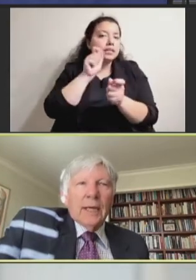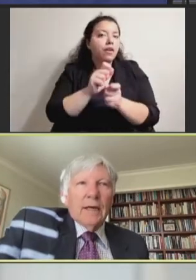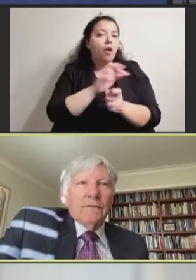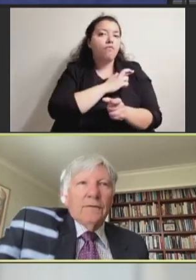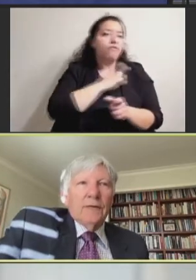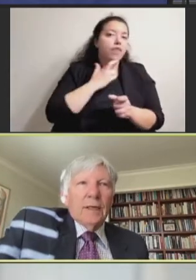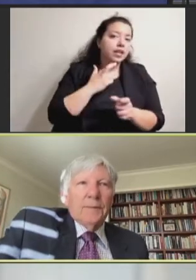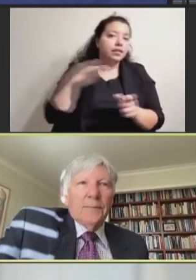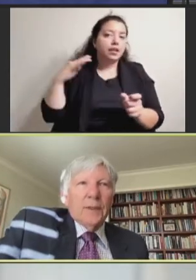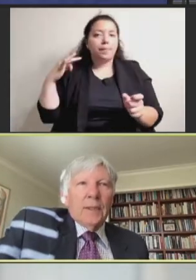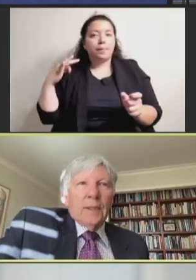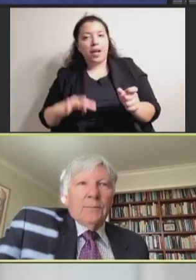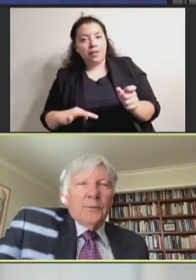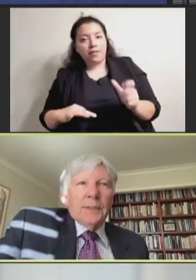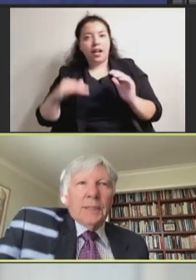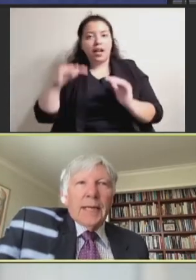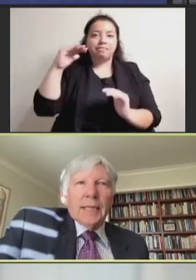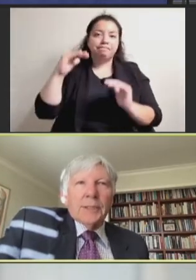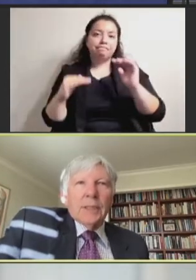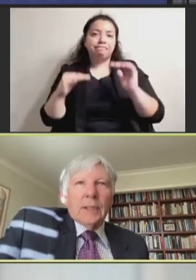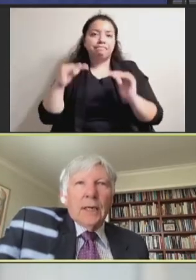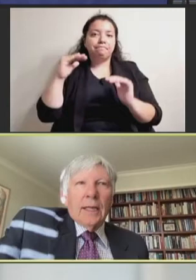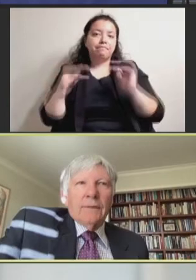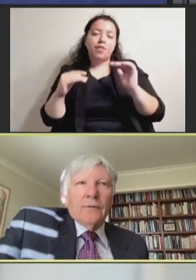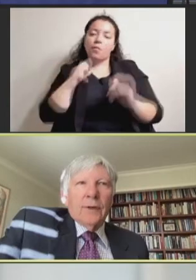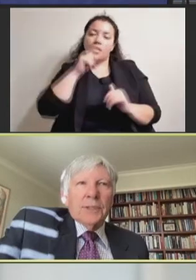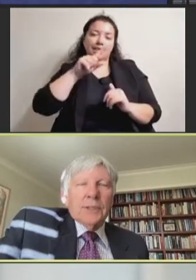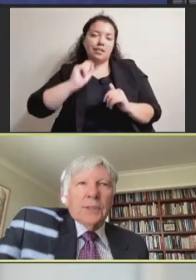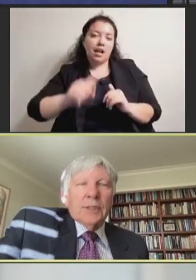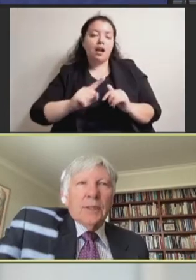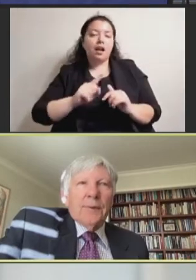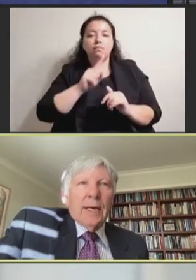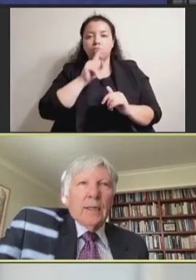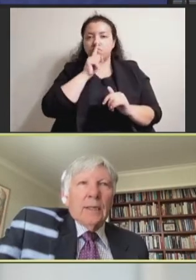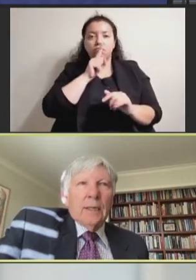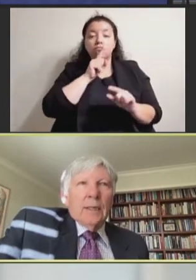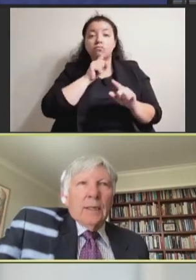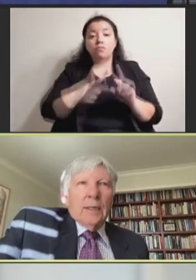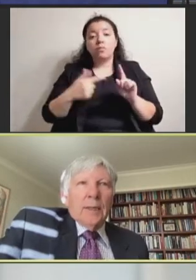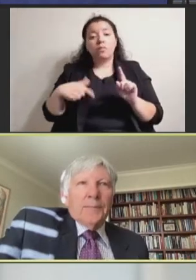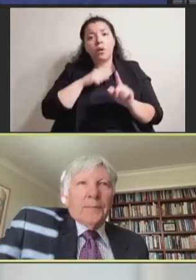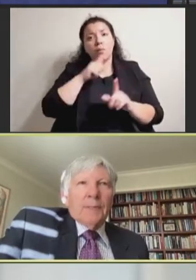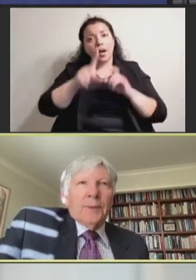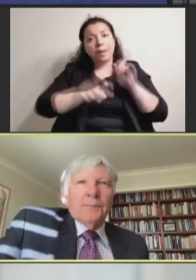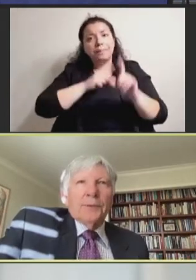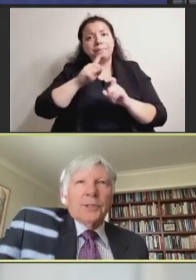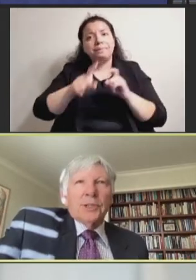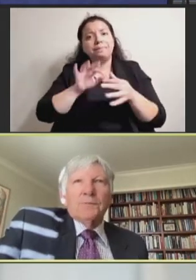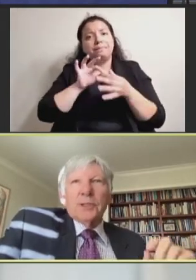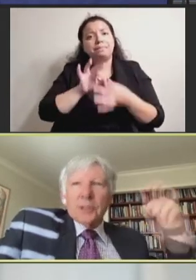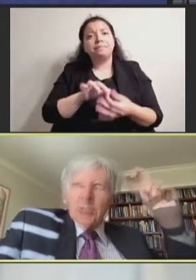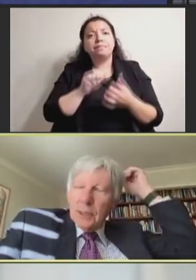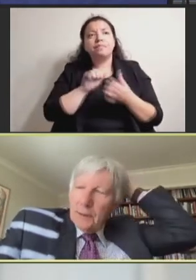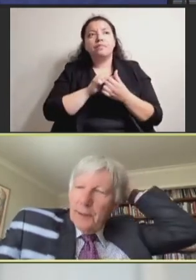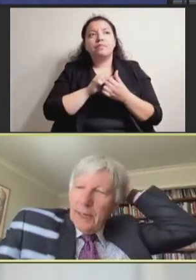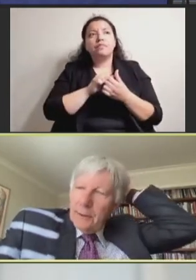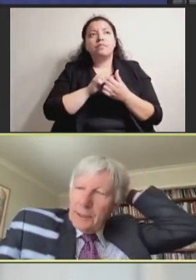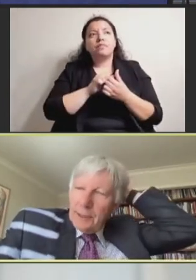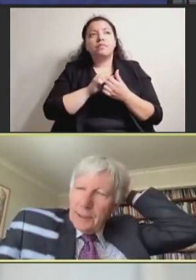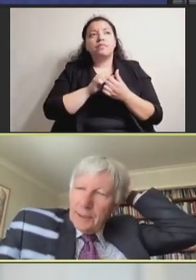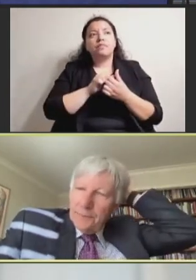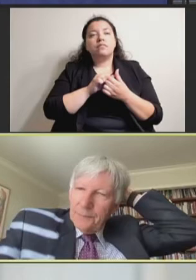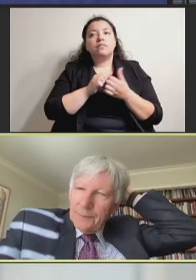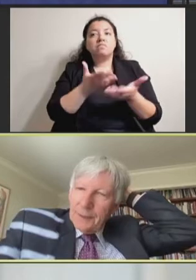would have. But we did ask a lot of questions about people's suspicion